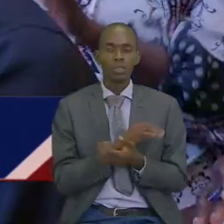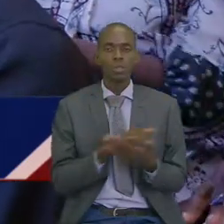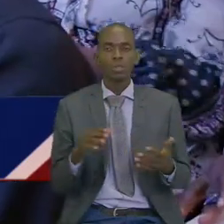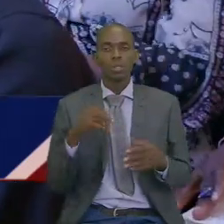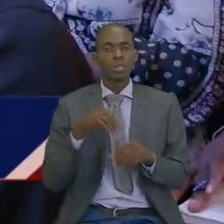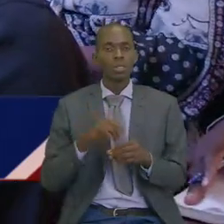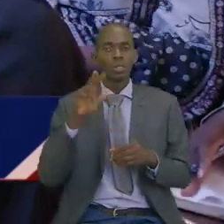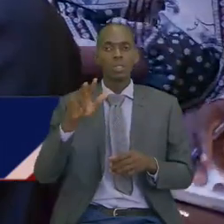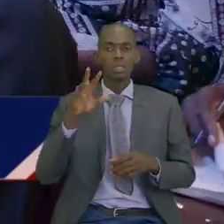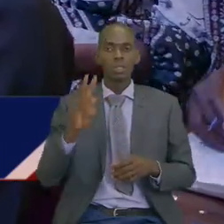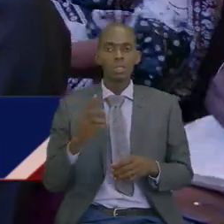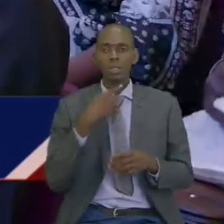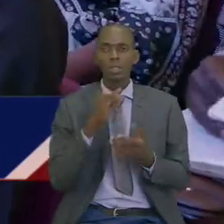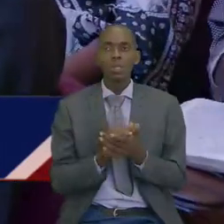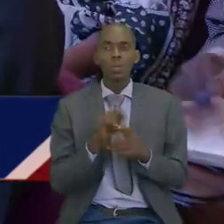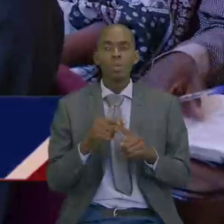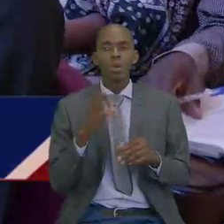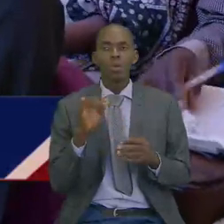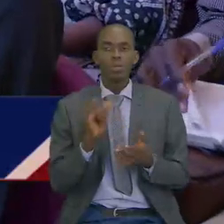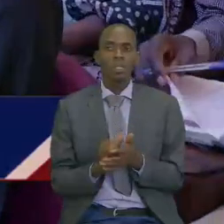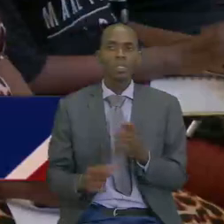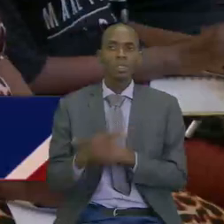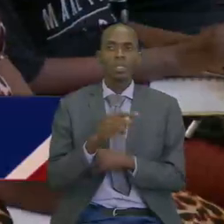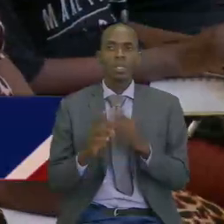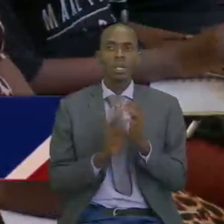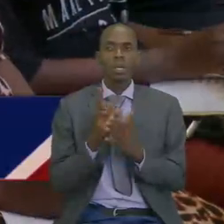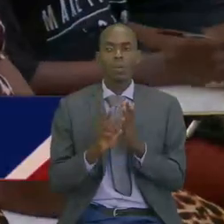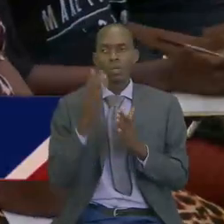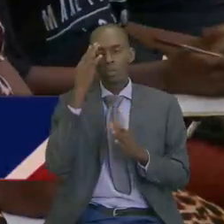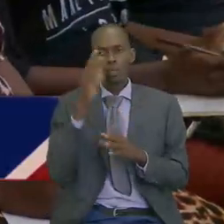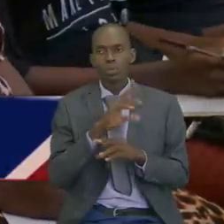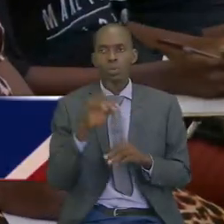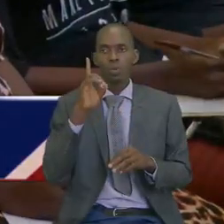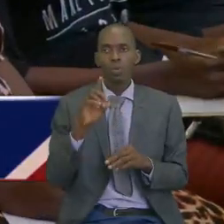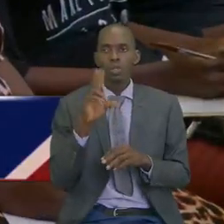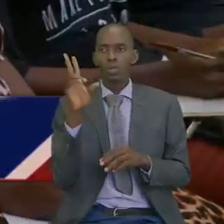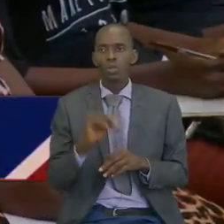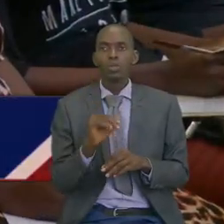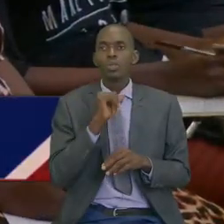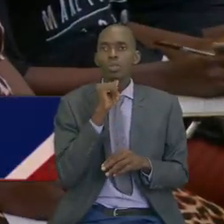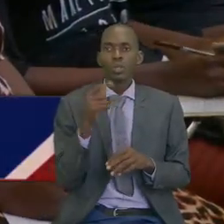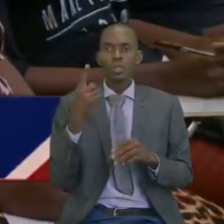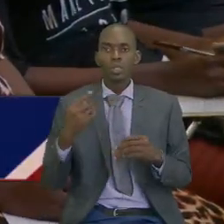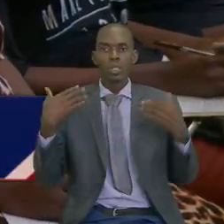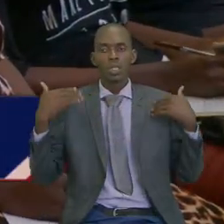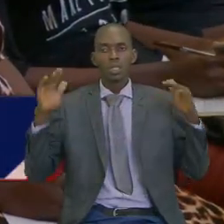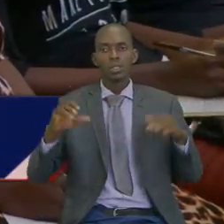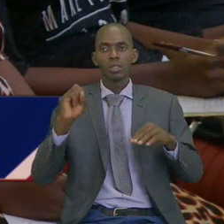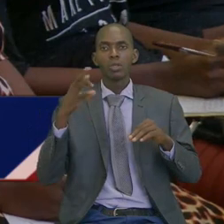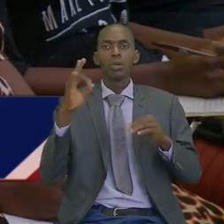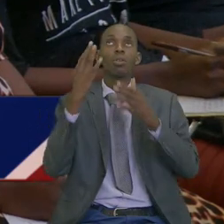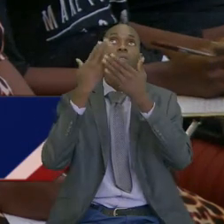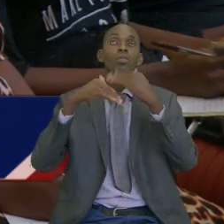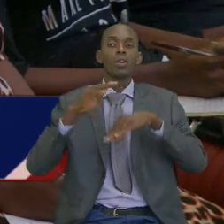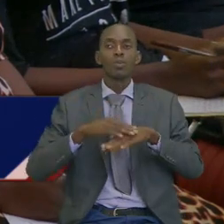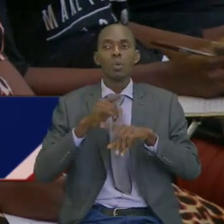Verse 36 says, but of that day and hour knoweth no man, no, not the angels of heaven, but